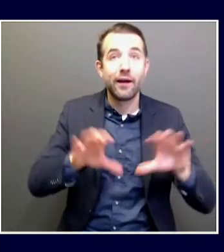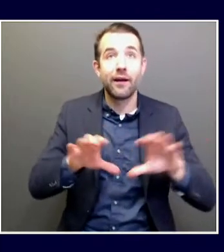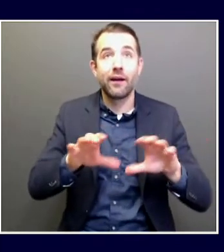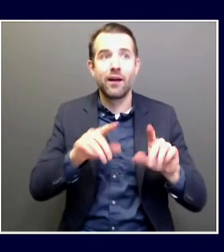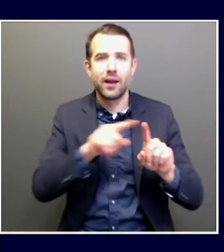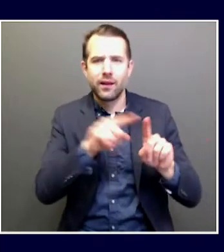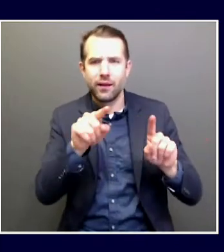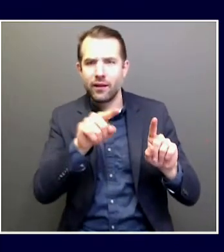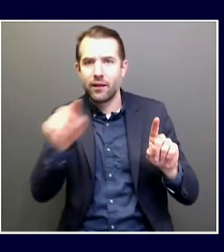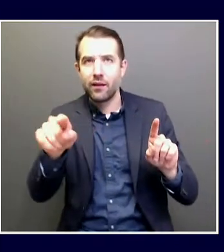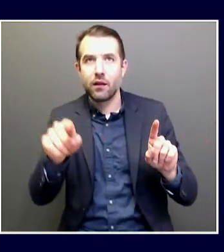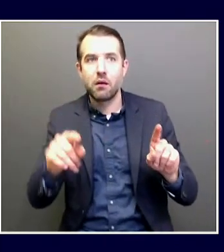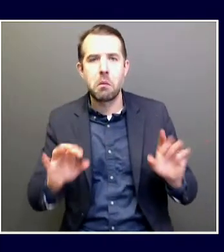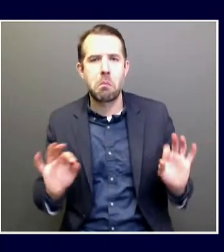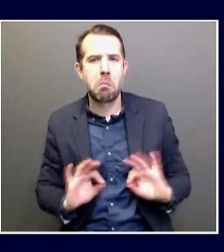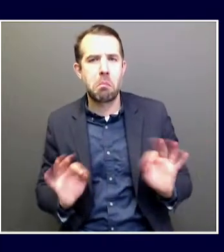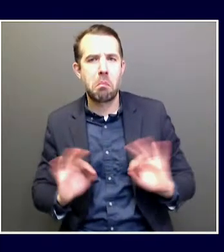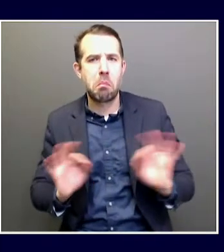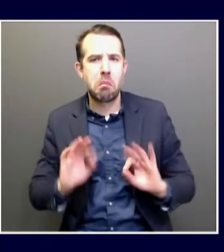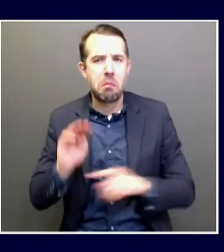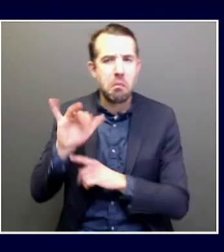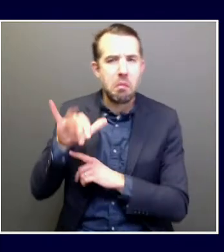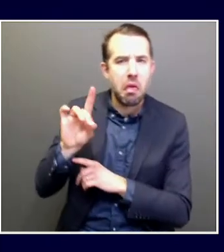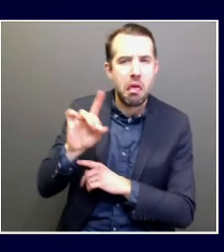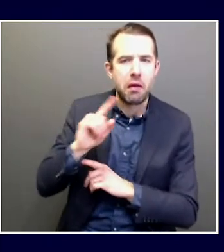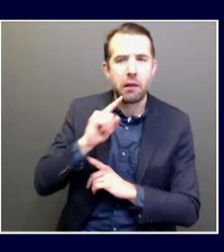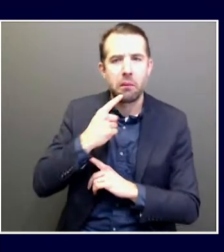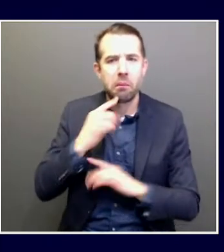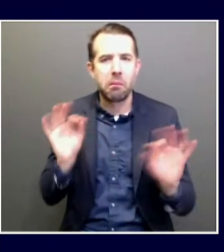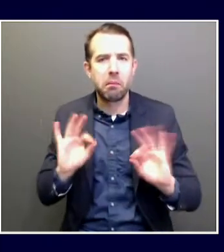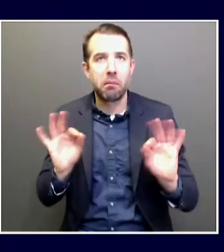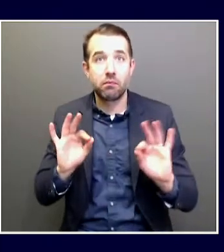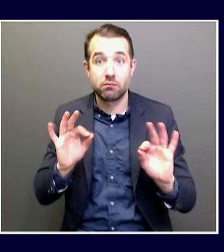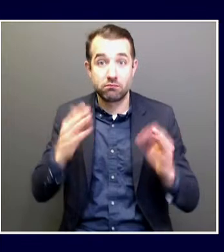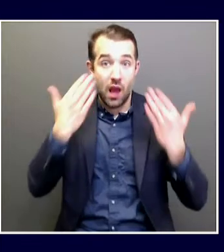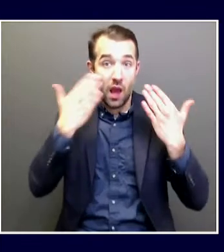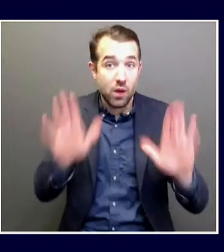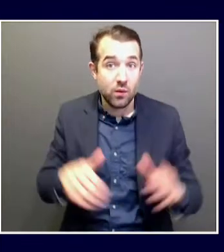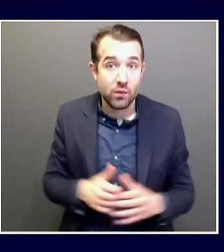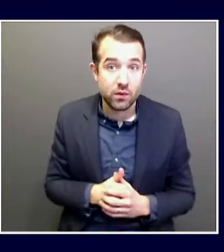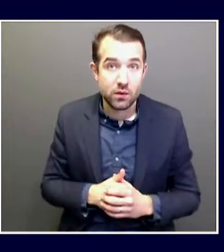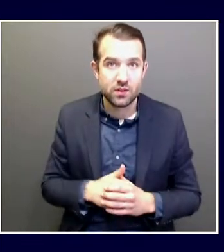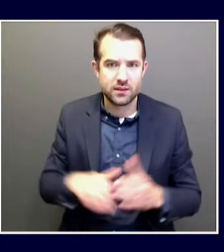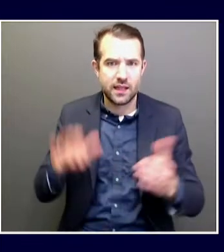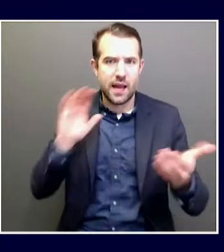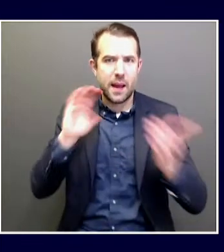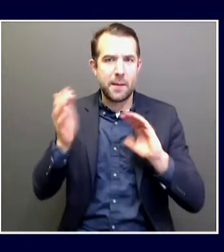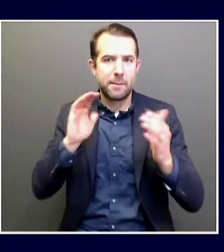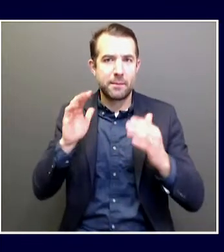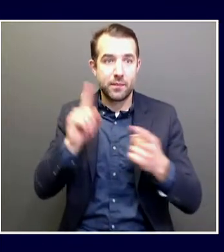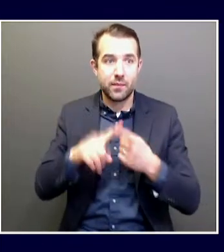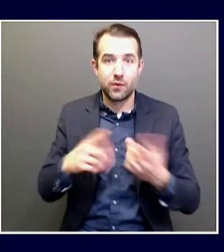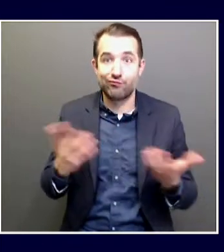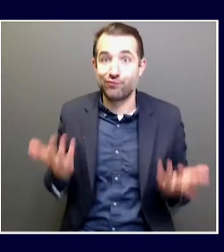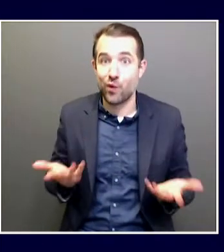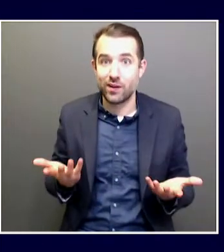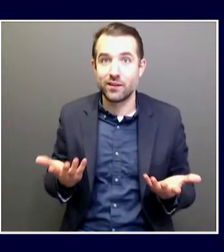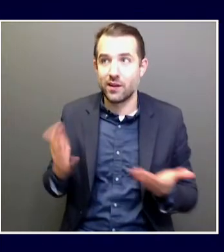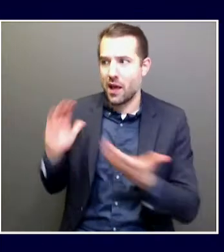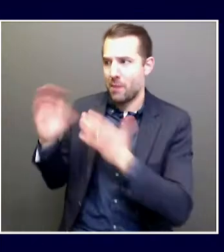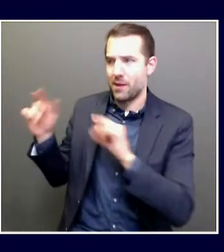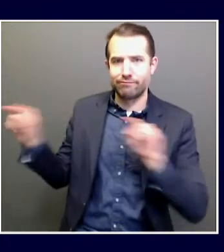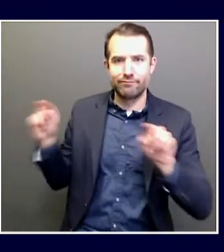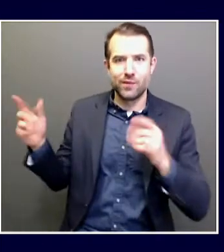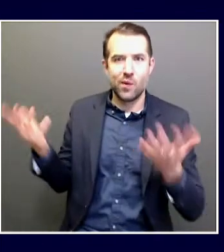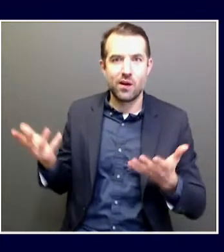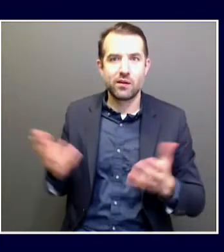is we don't know. Mild compared to what? Mild for whom? There are still a lot of scientific questions